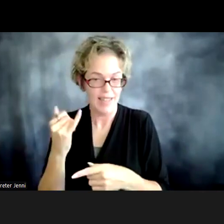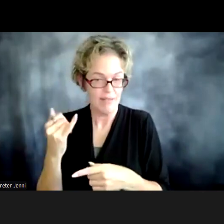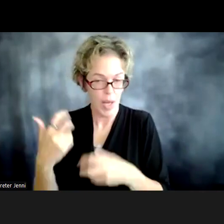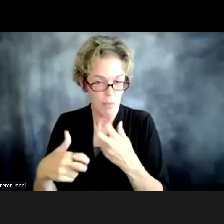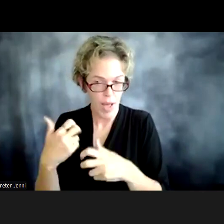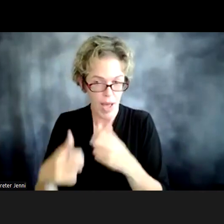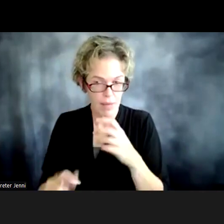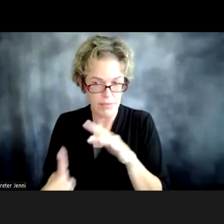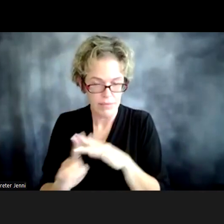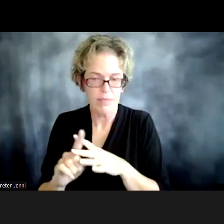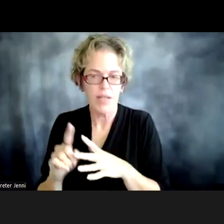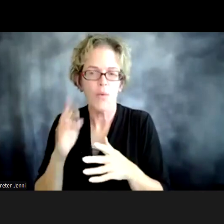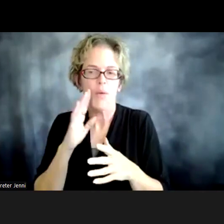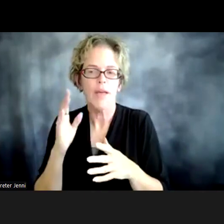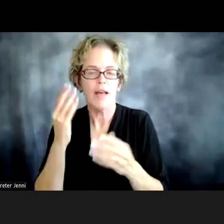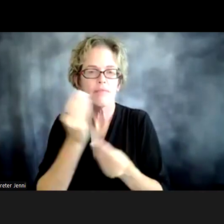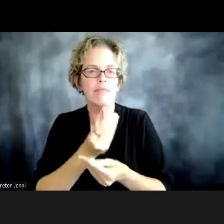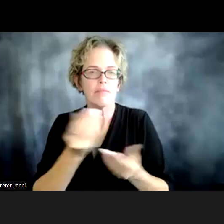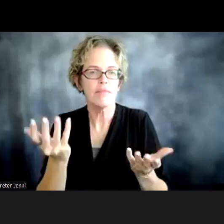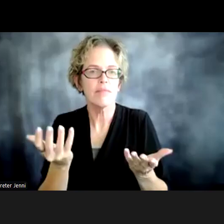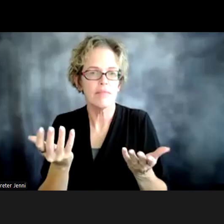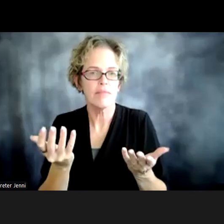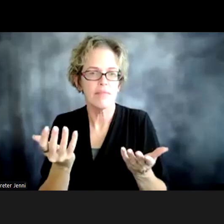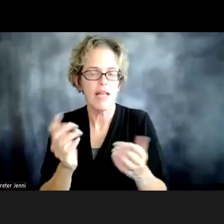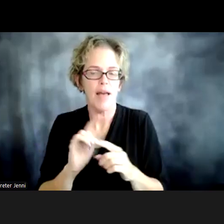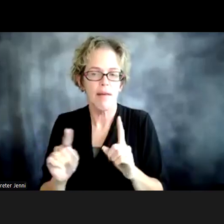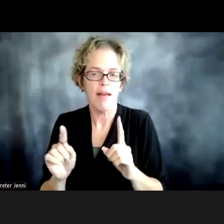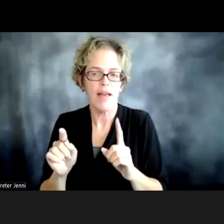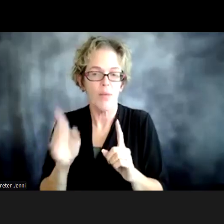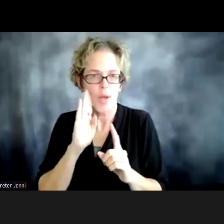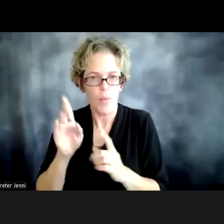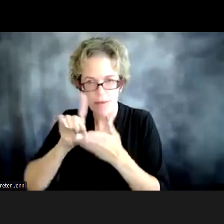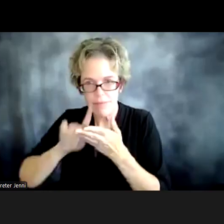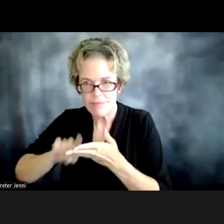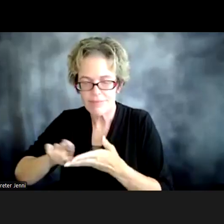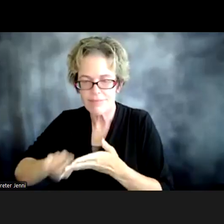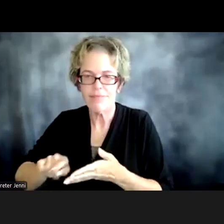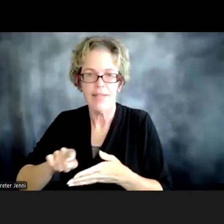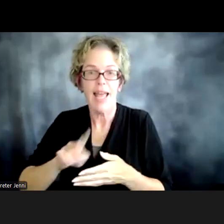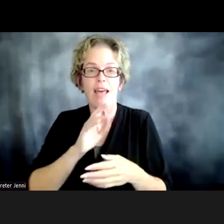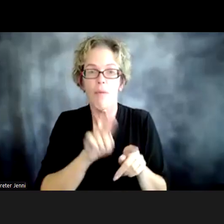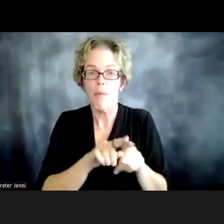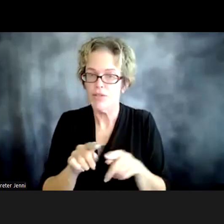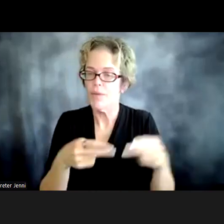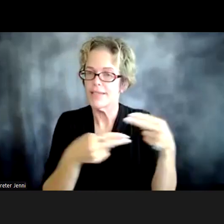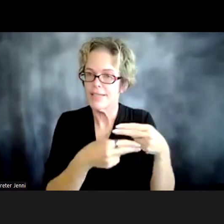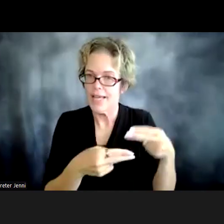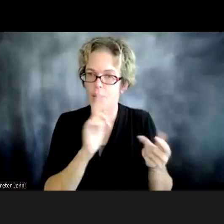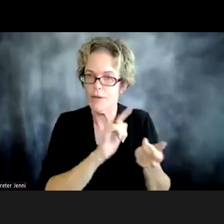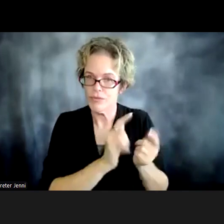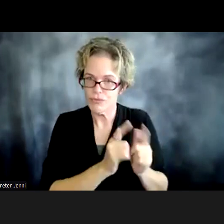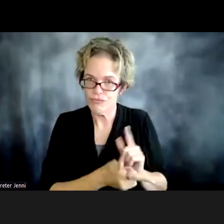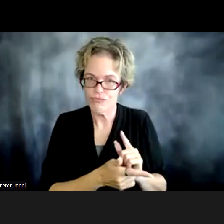a way to communicate that. But certainly, we will get the slide deck updated and sent out in different languages,